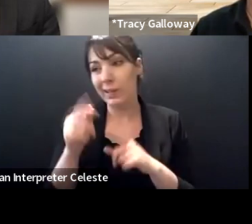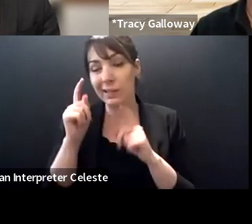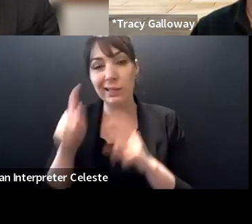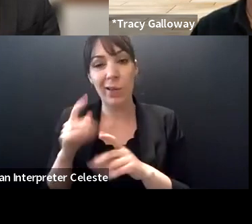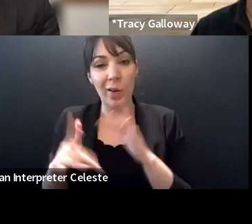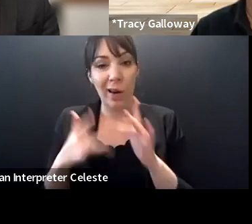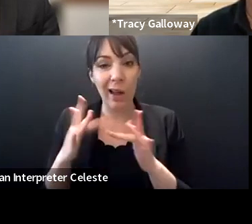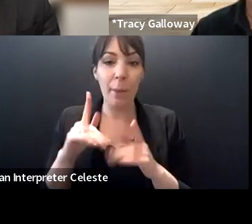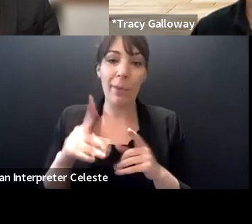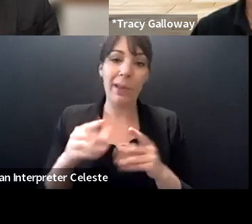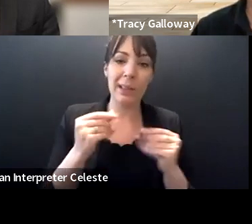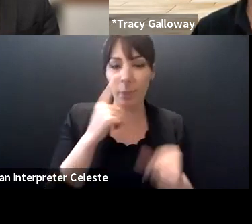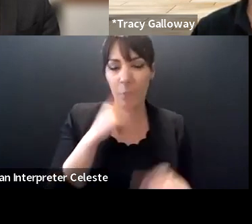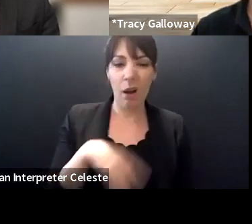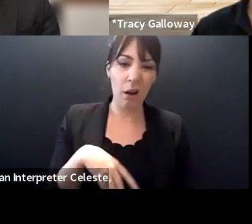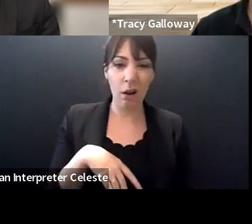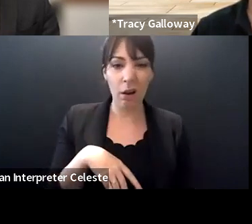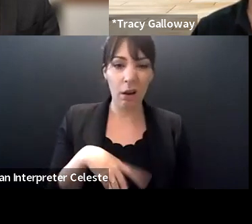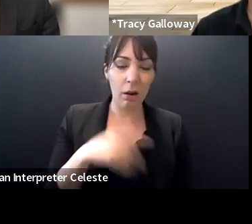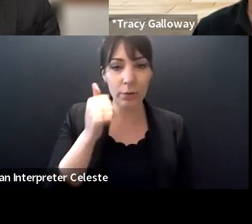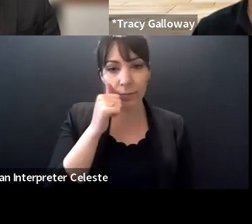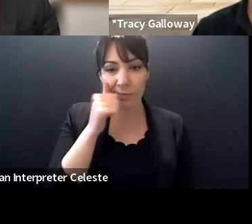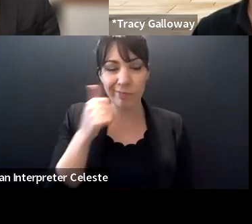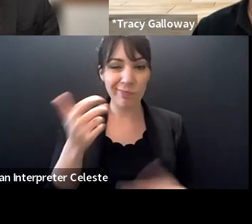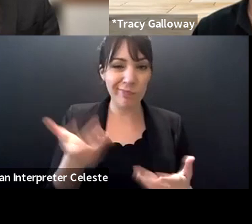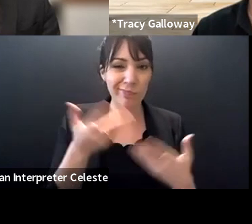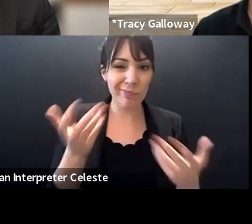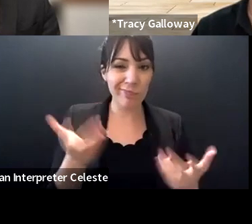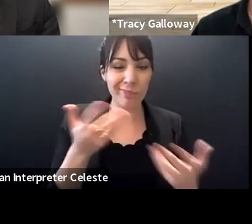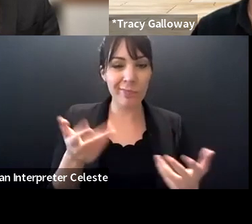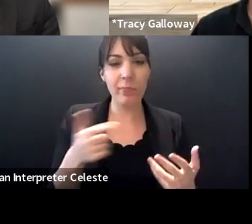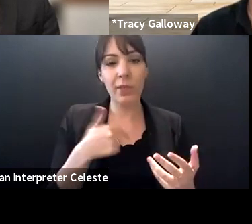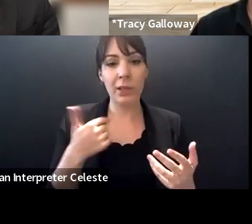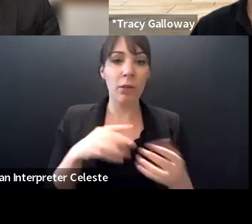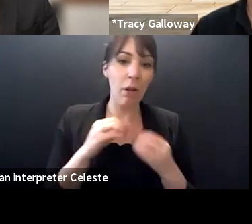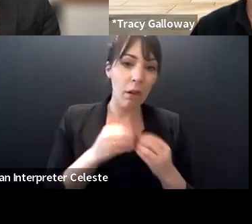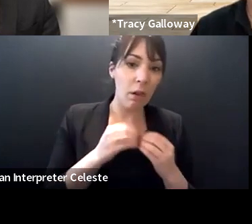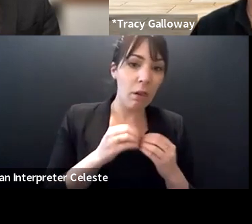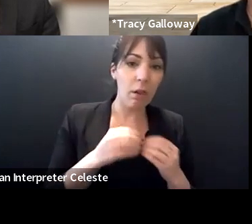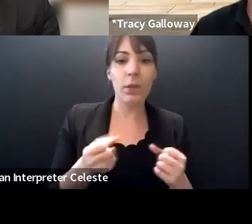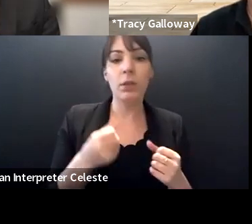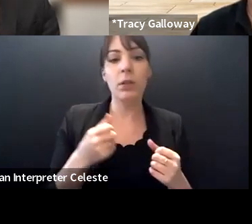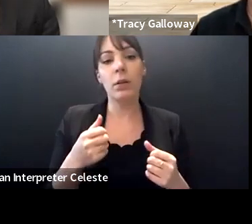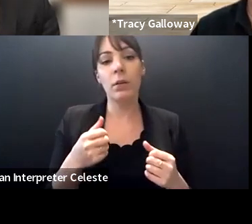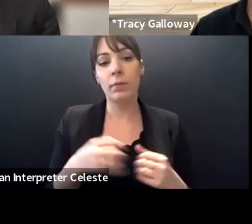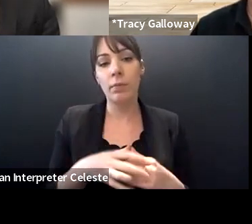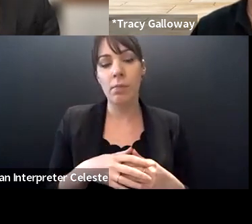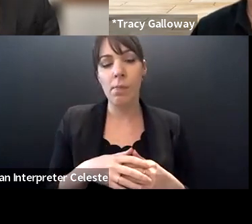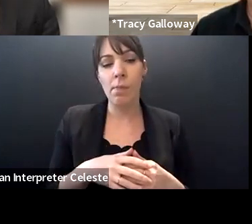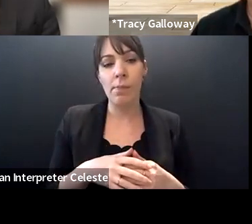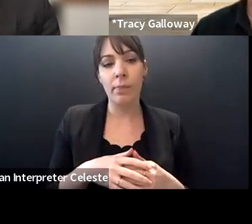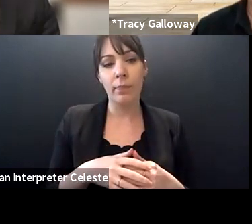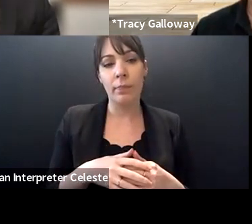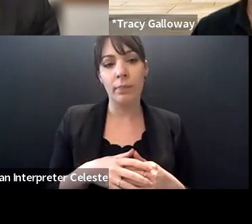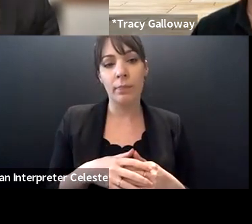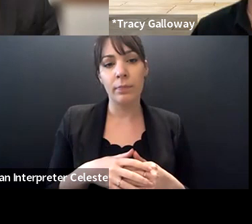are kind of, you know, negotiation stage for hours and end. And then we have a group of people who would rather not